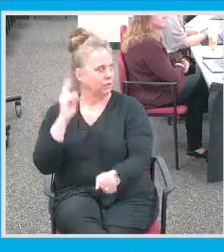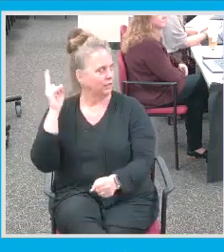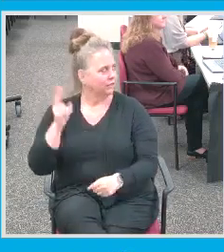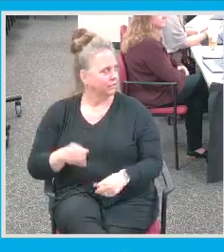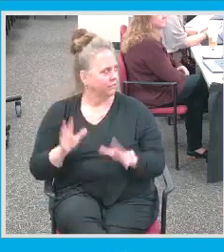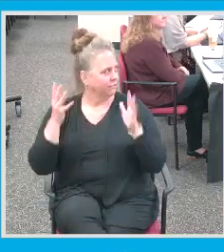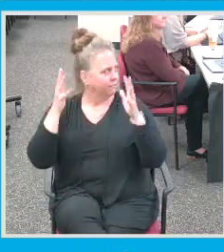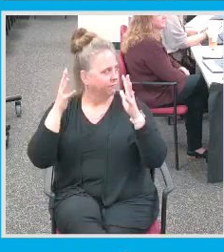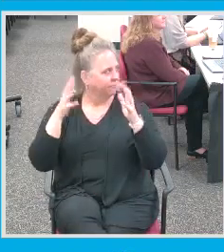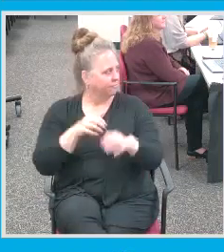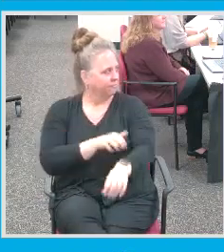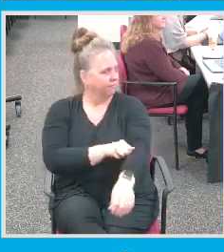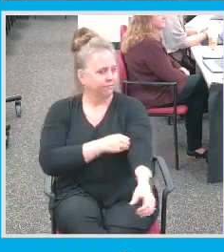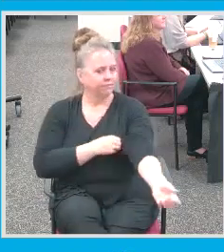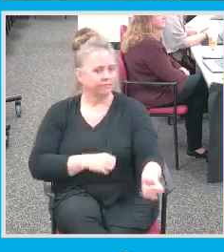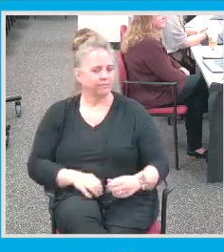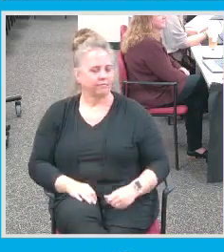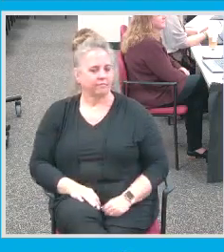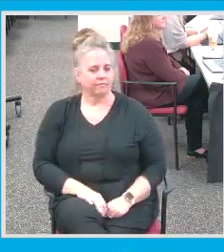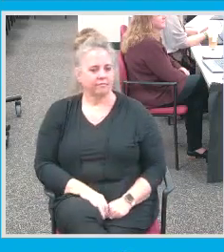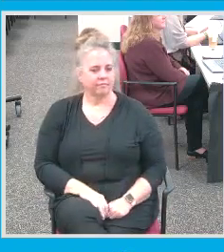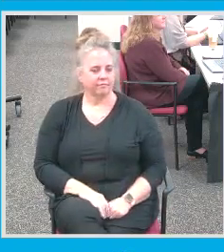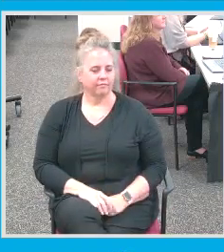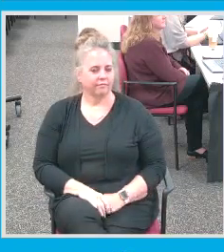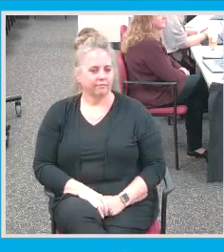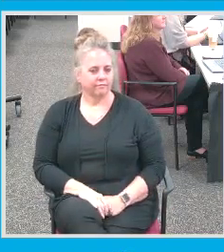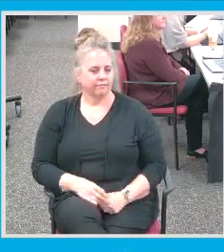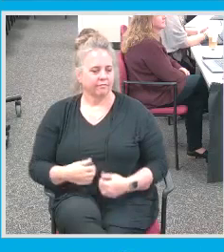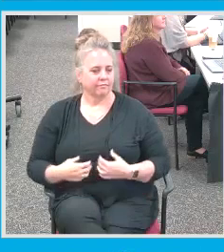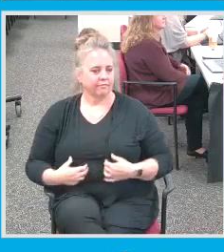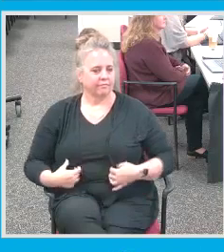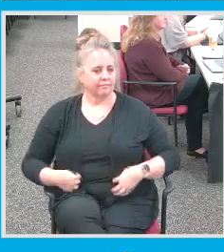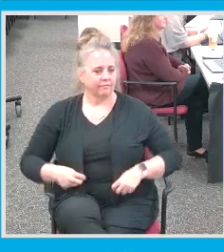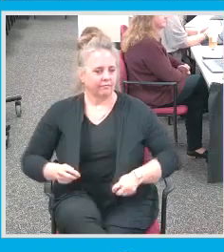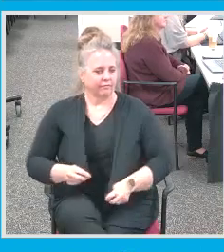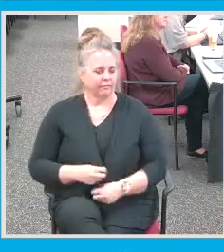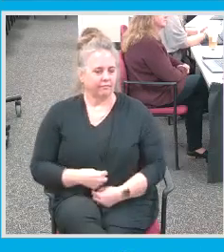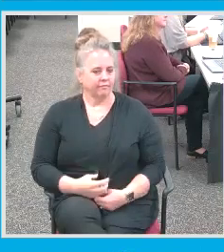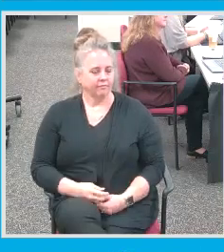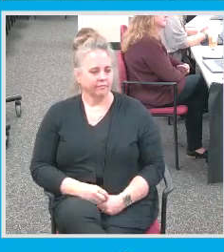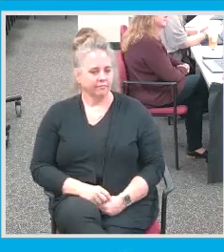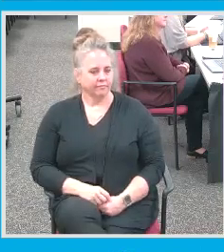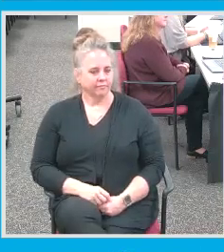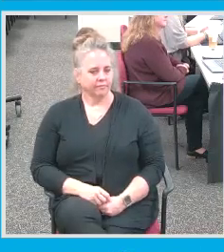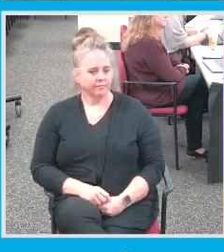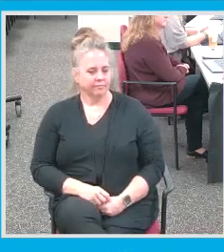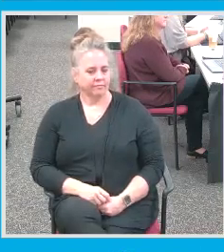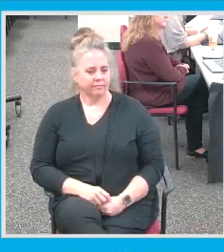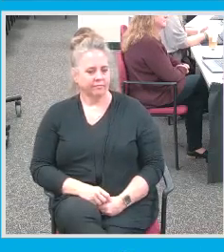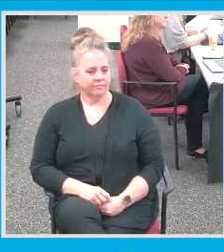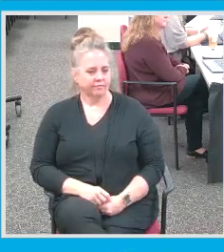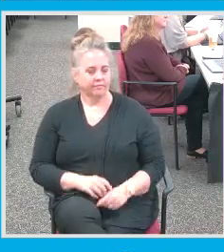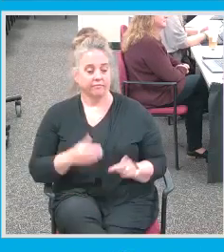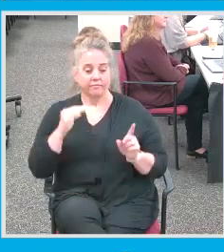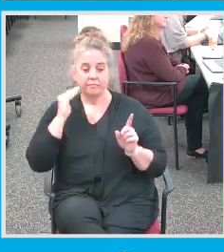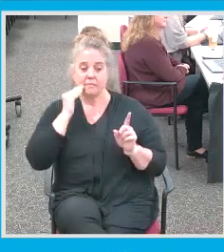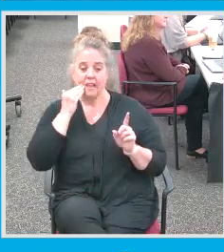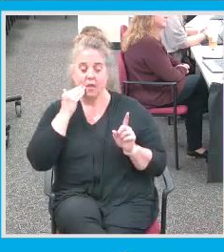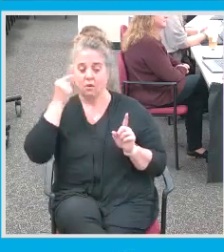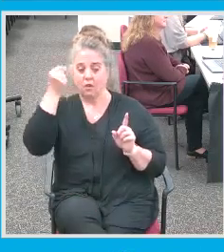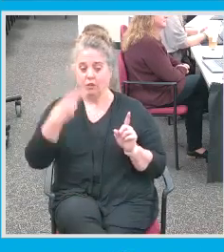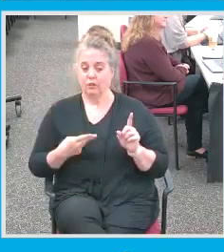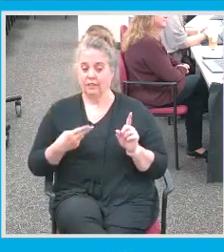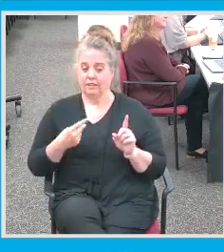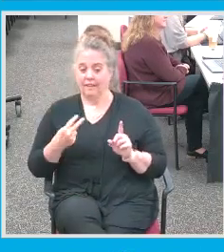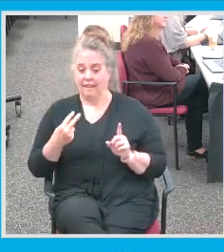We provided this presentation before we did our last Takedown Tobacco Thursday Day, and the kids really wanted to smash all the vapes that I've